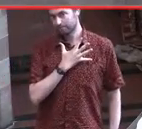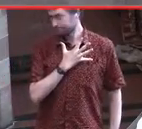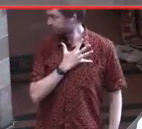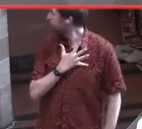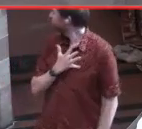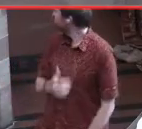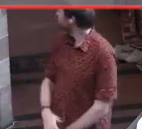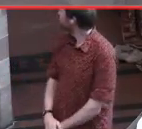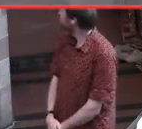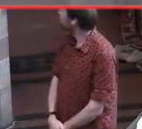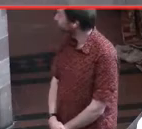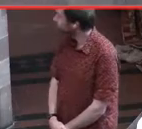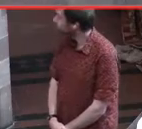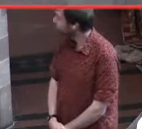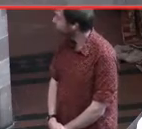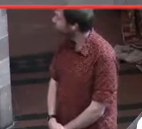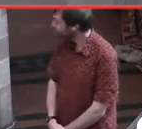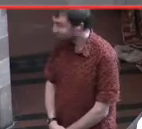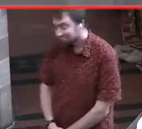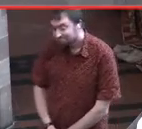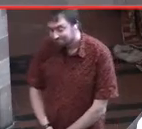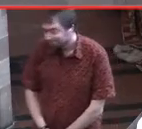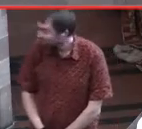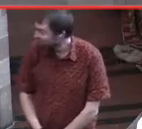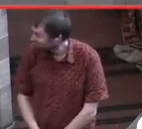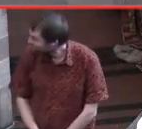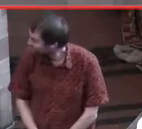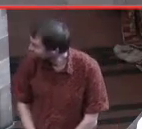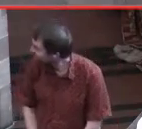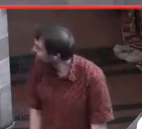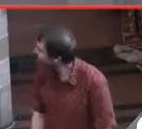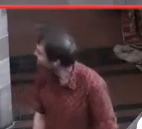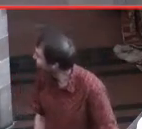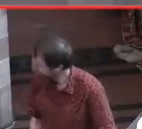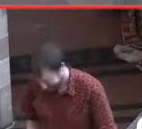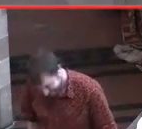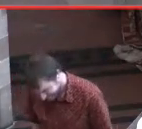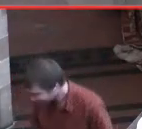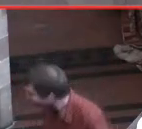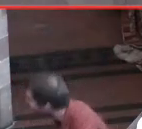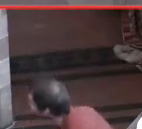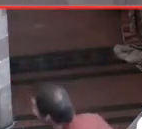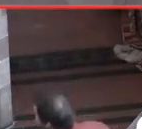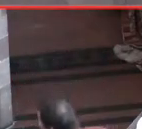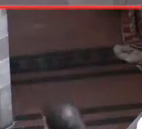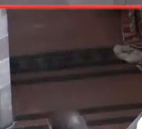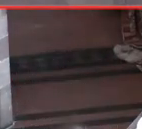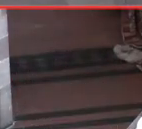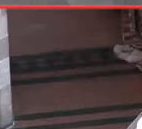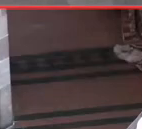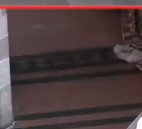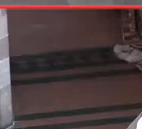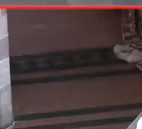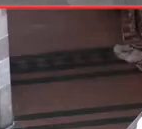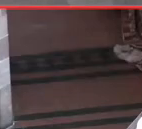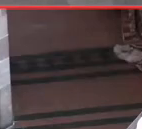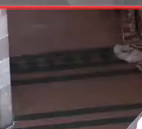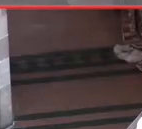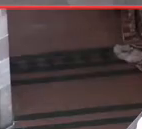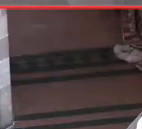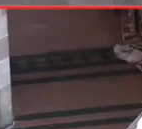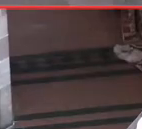Oh, I love that. That's a real passion word, isn't it? It feels like it's about passion and inspiring. Thank